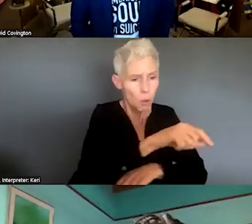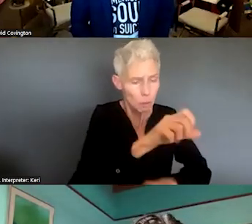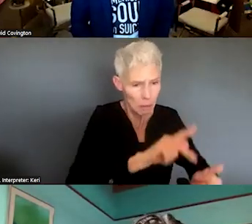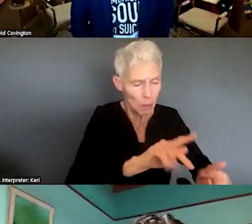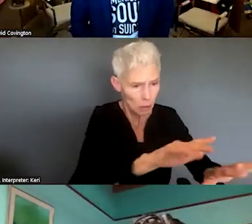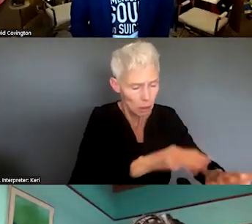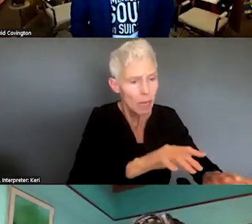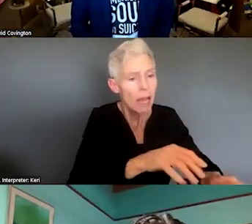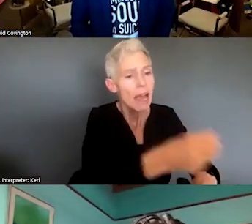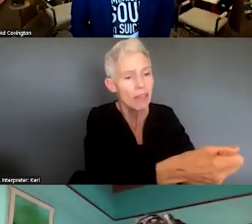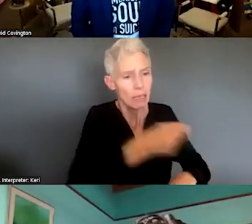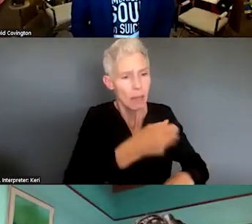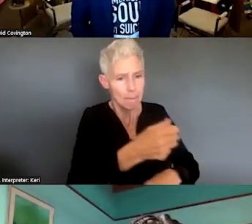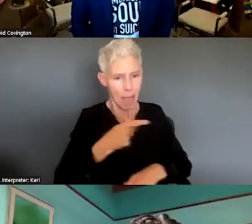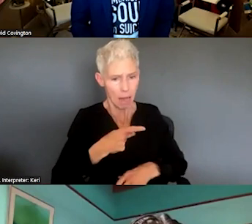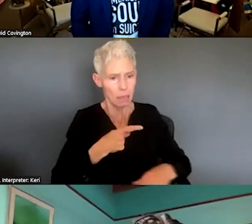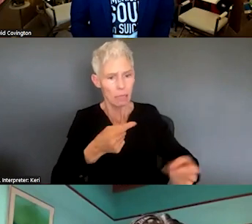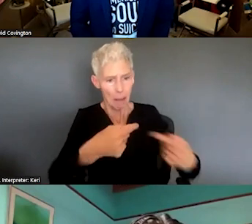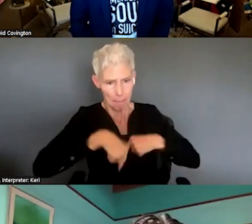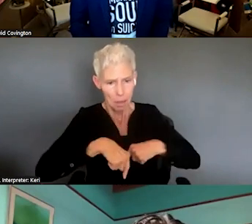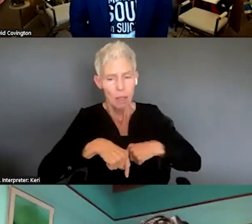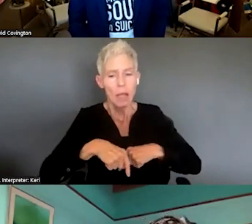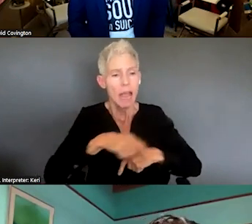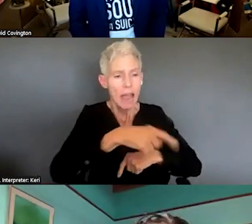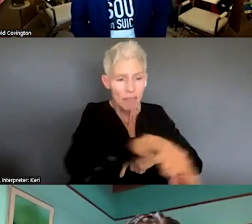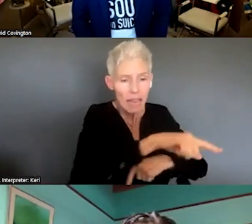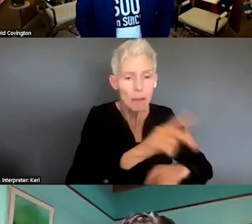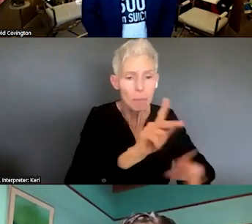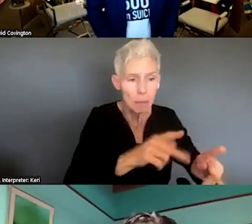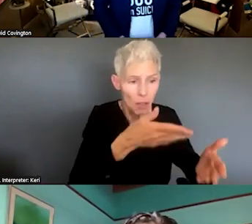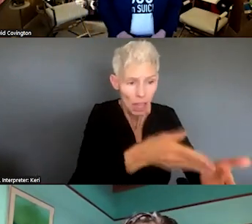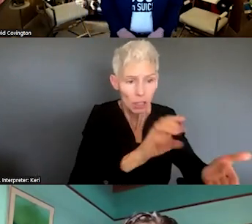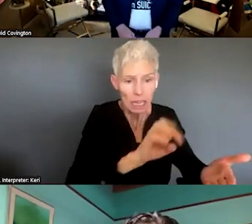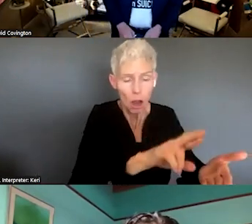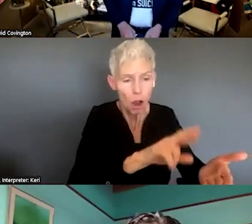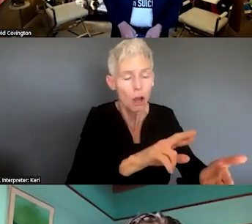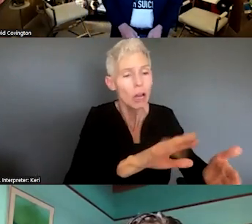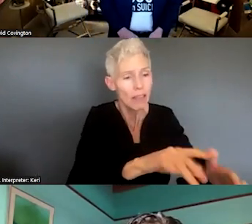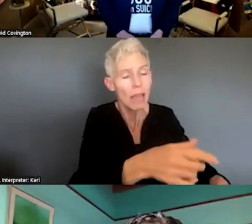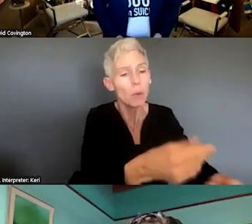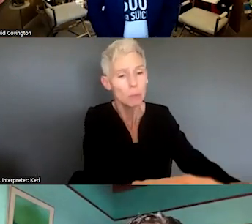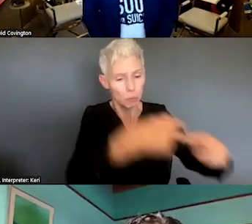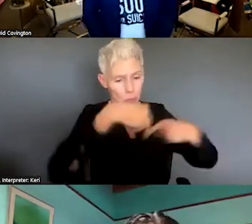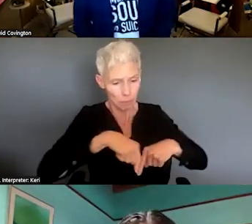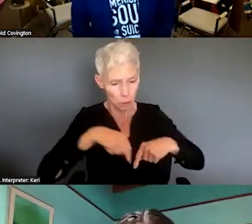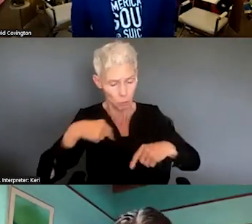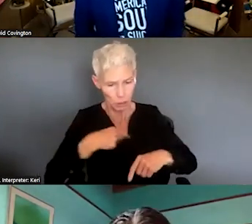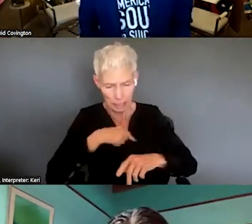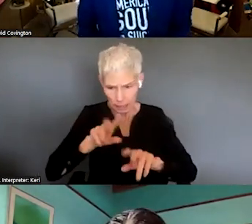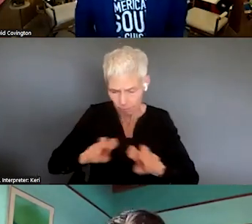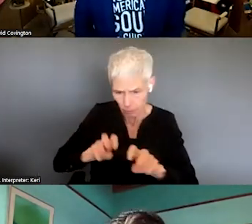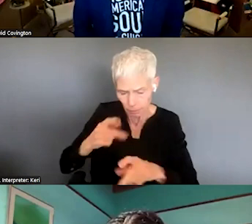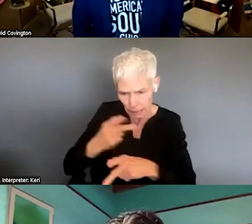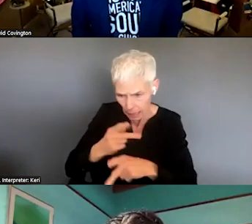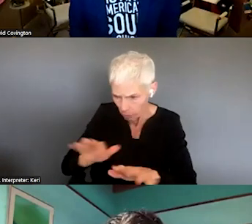us people. And we know that, if some medical issue happens, that they're going to take them back. So that relationship building is key.